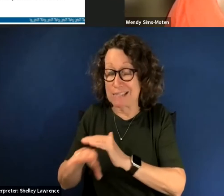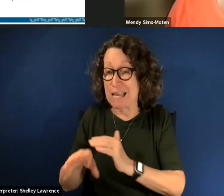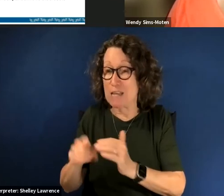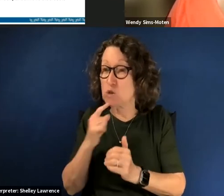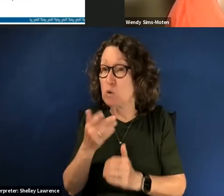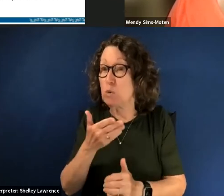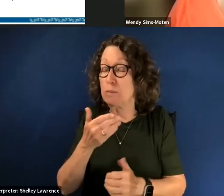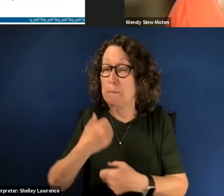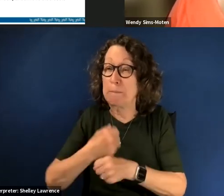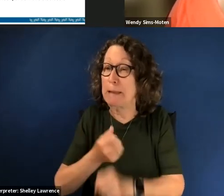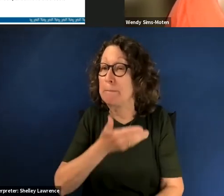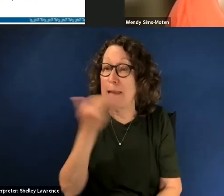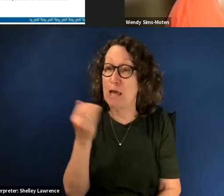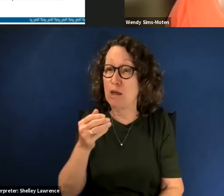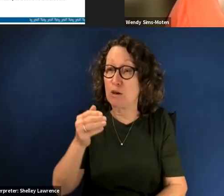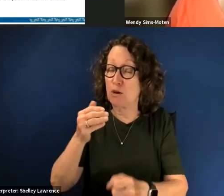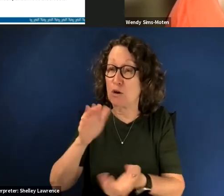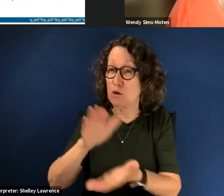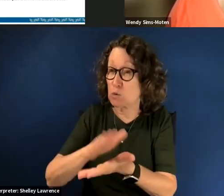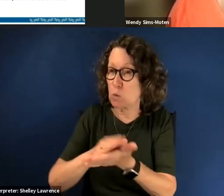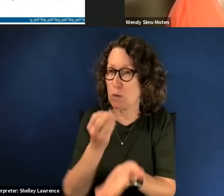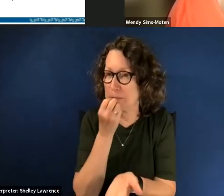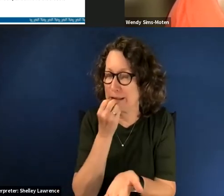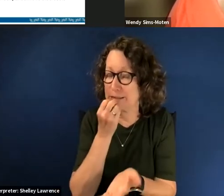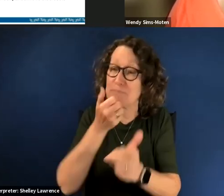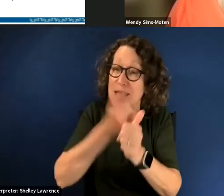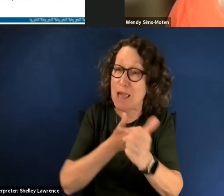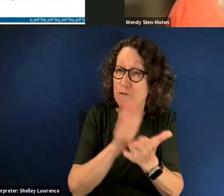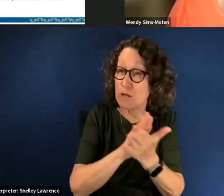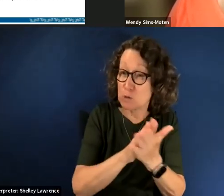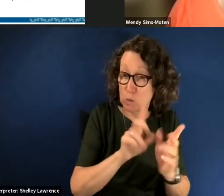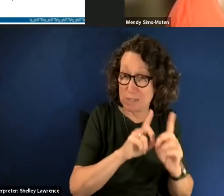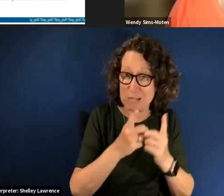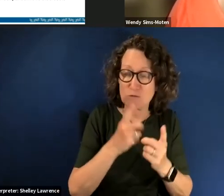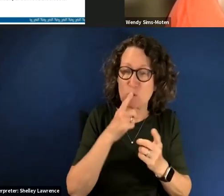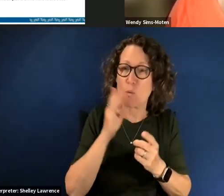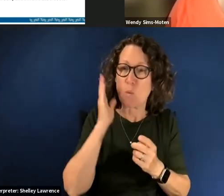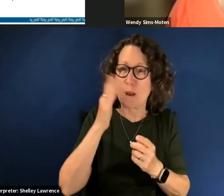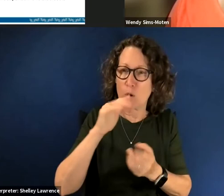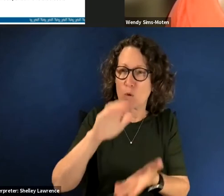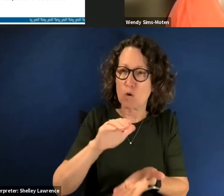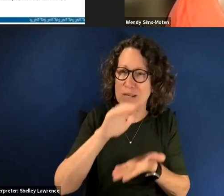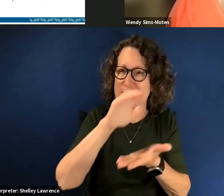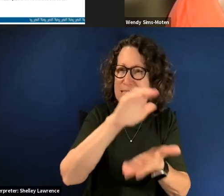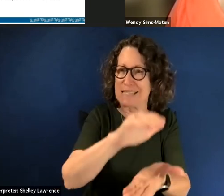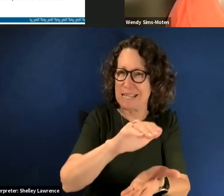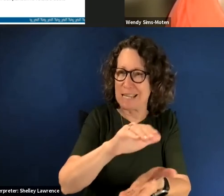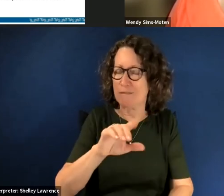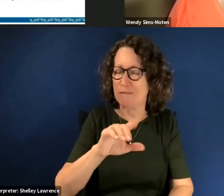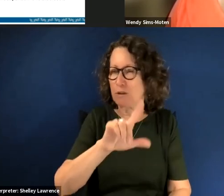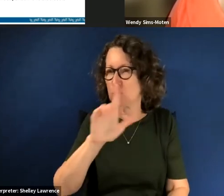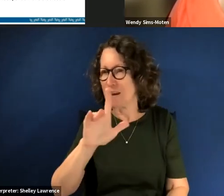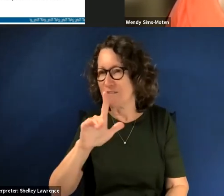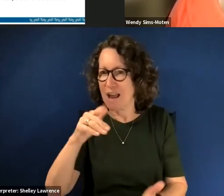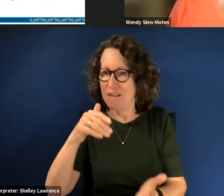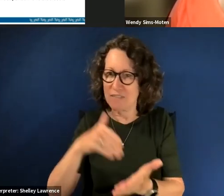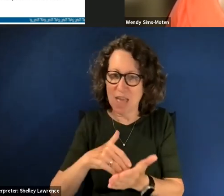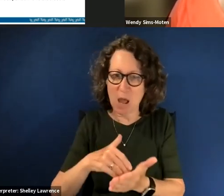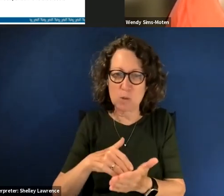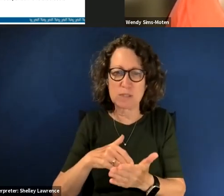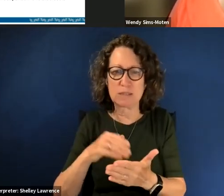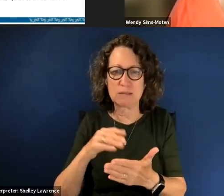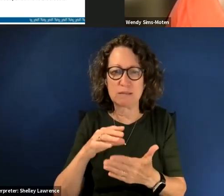meals. Every district will receive a base amount of $25,000 for